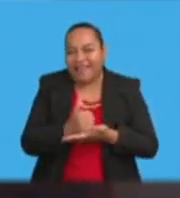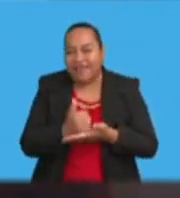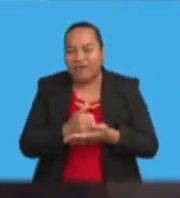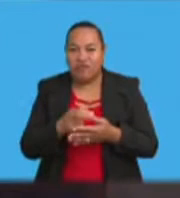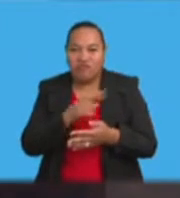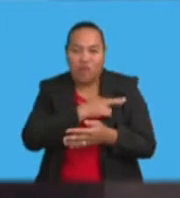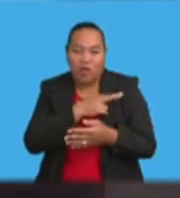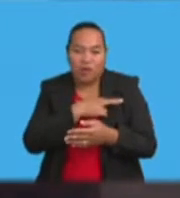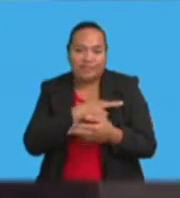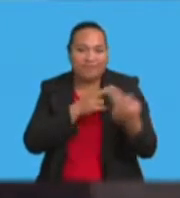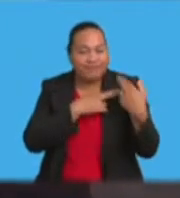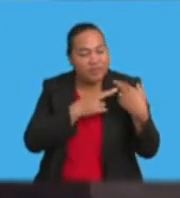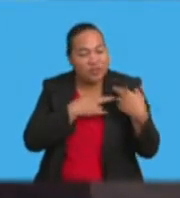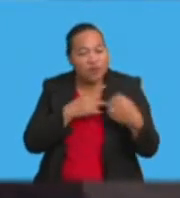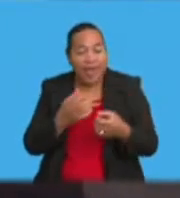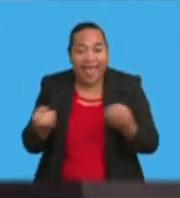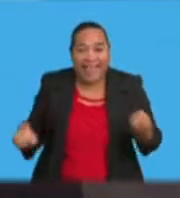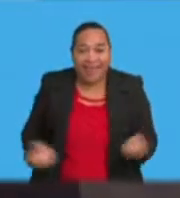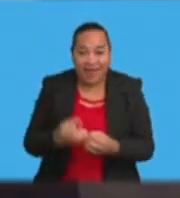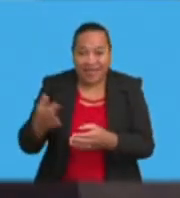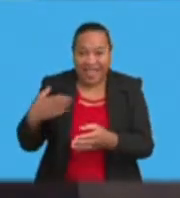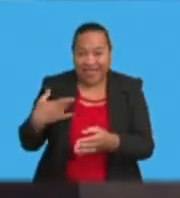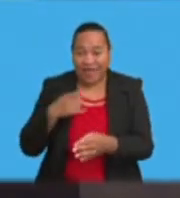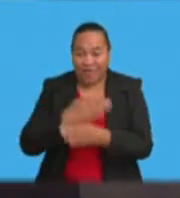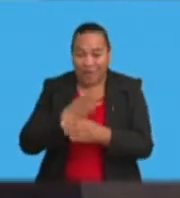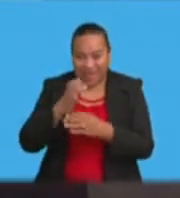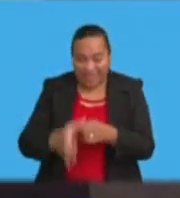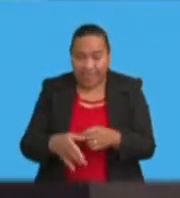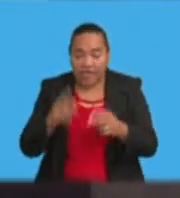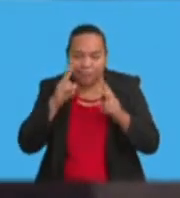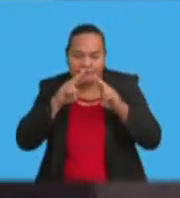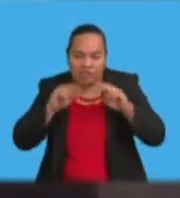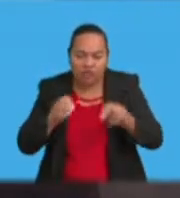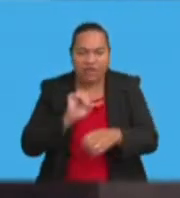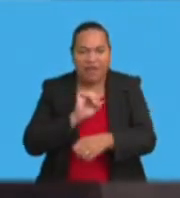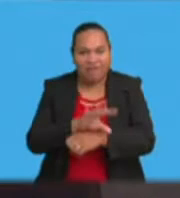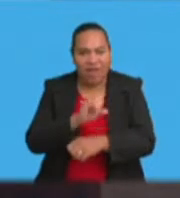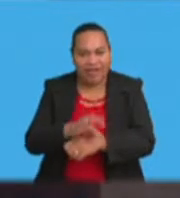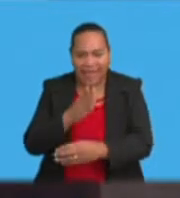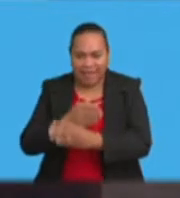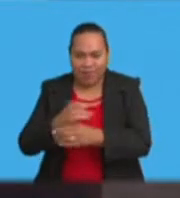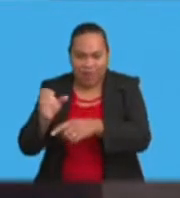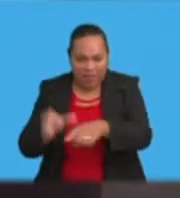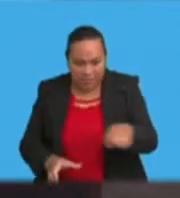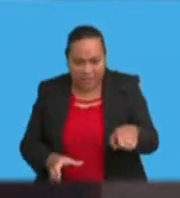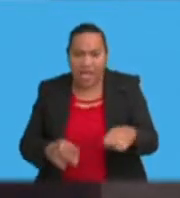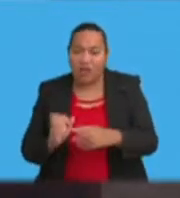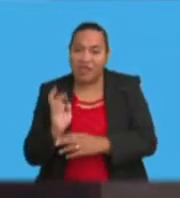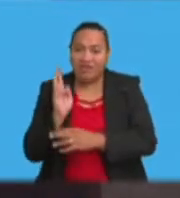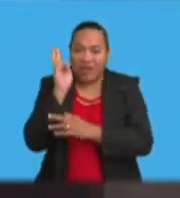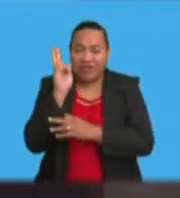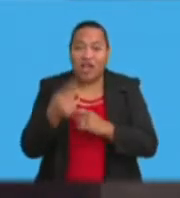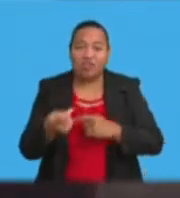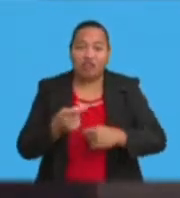in encouraging the health of workers. These committees need to look at advising employers and workers and their representatives, who are the trade